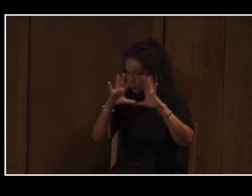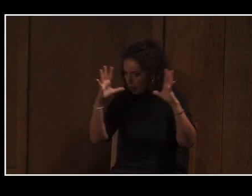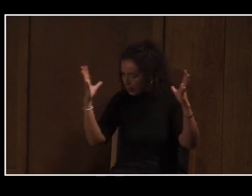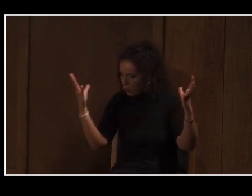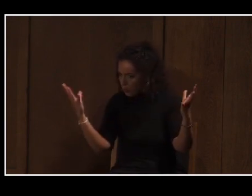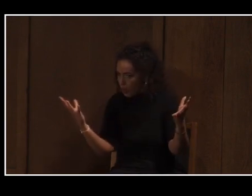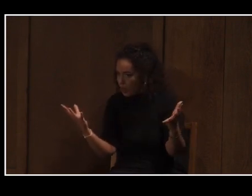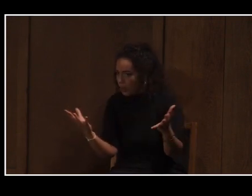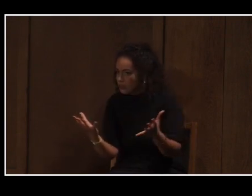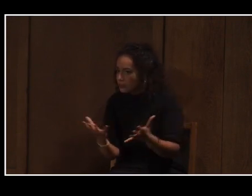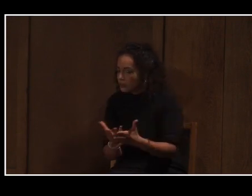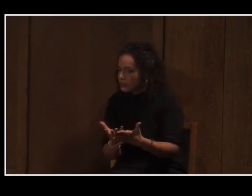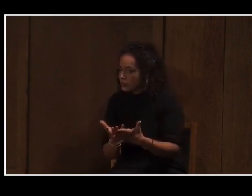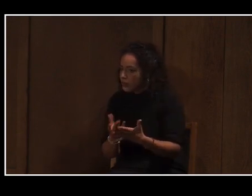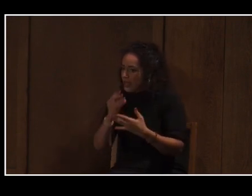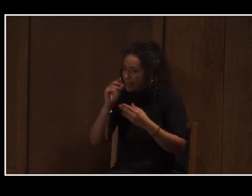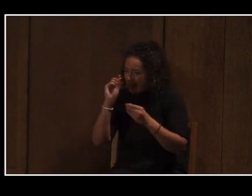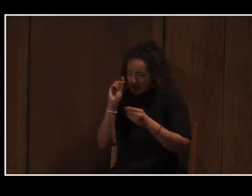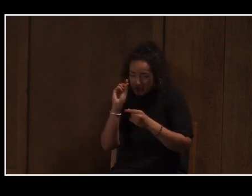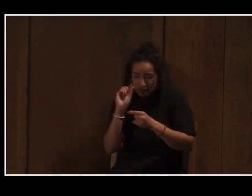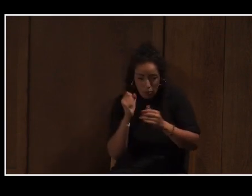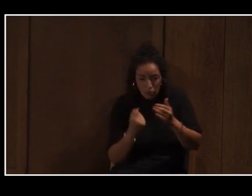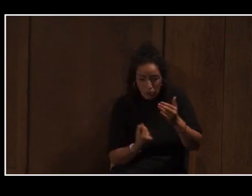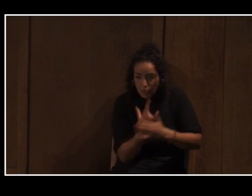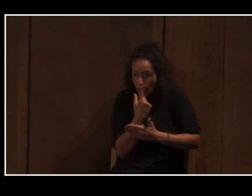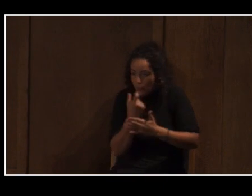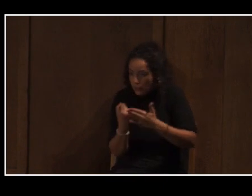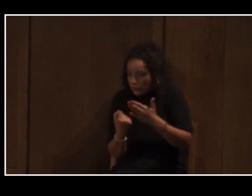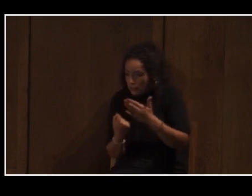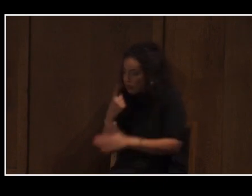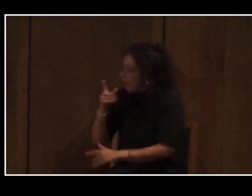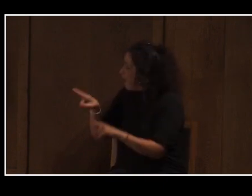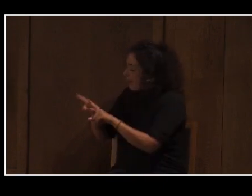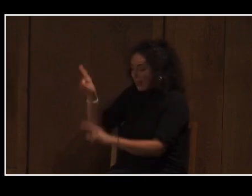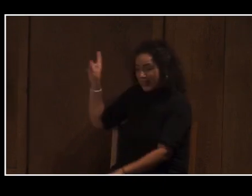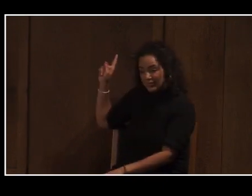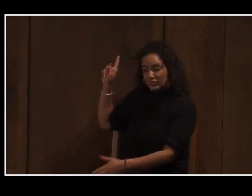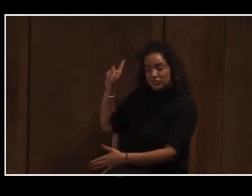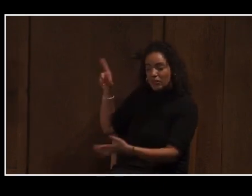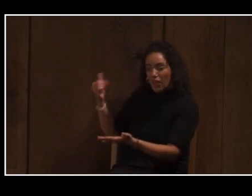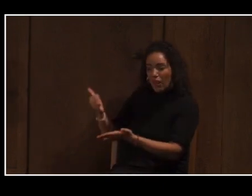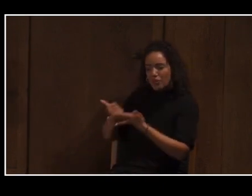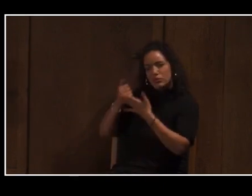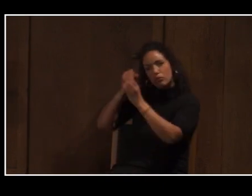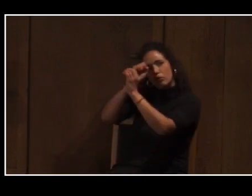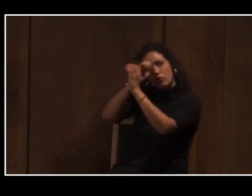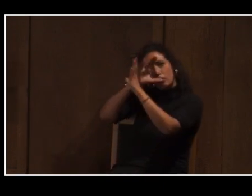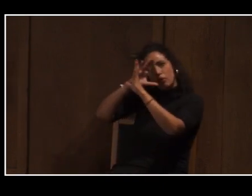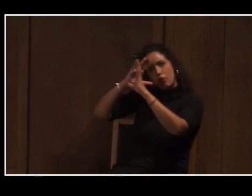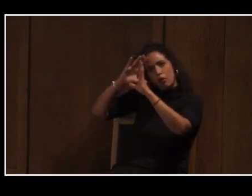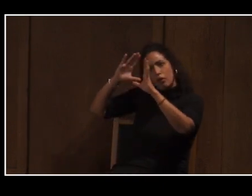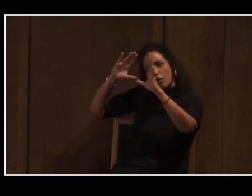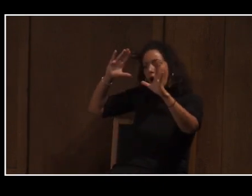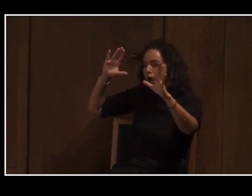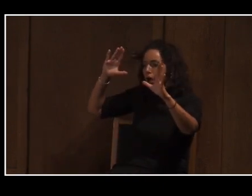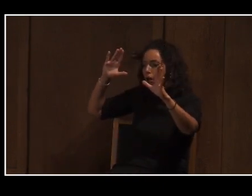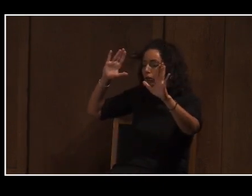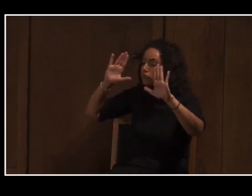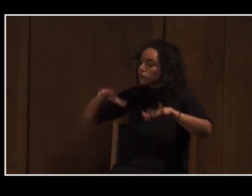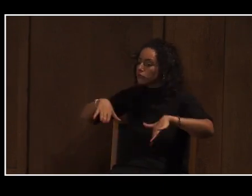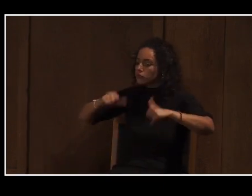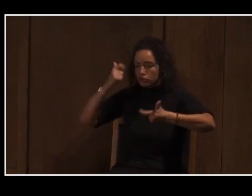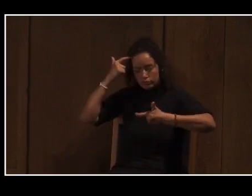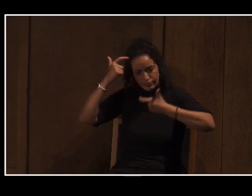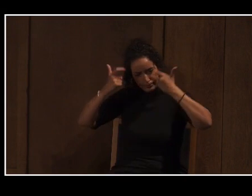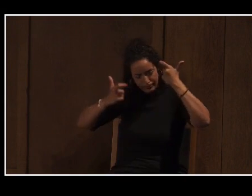little points in time that can help us imagine otherwise in many ways. And that actually led us to do a lot of deep thinking about the importance of